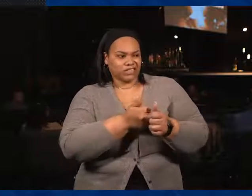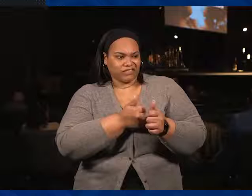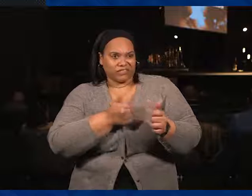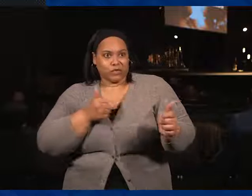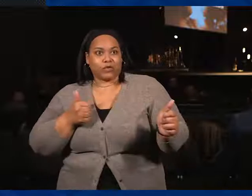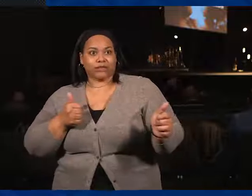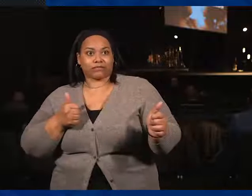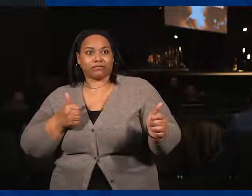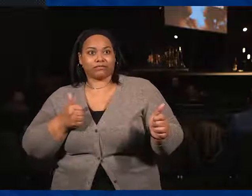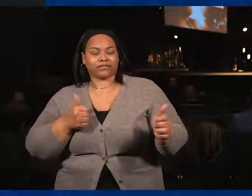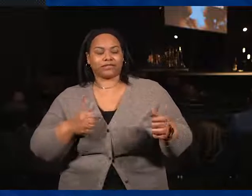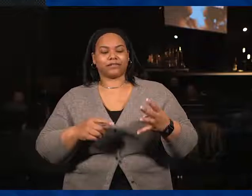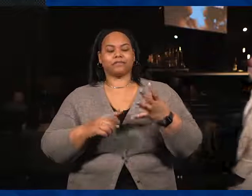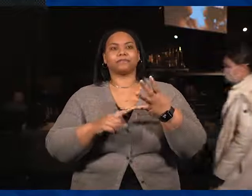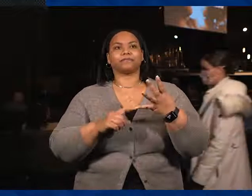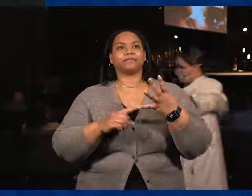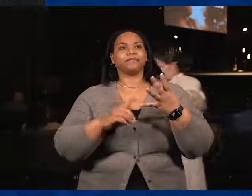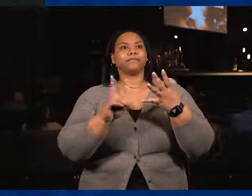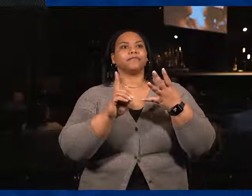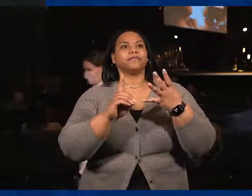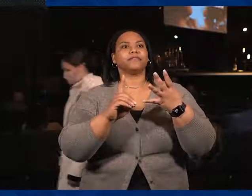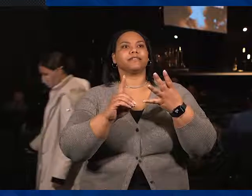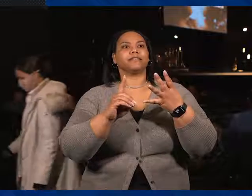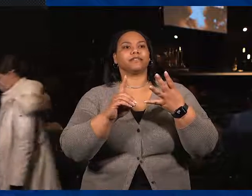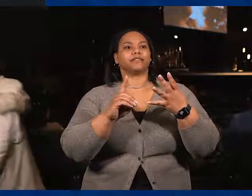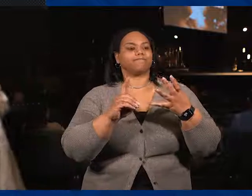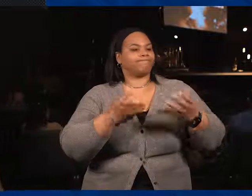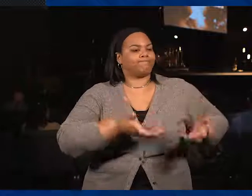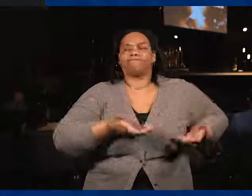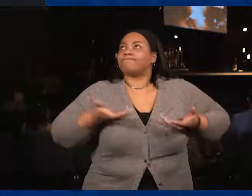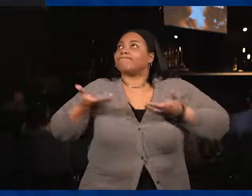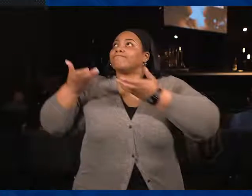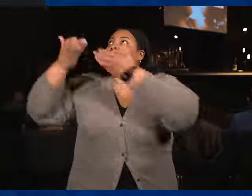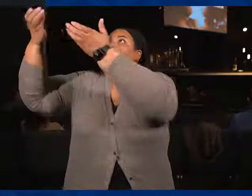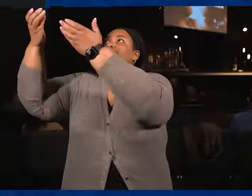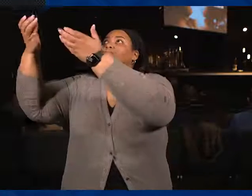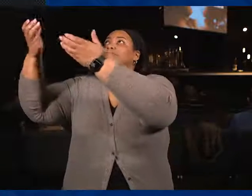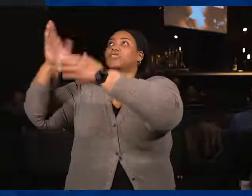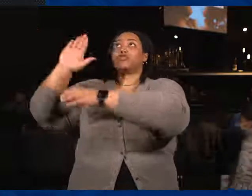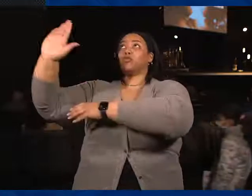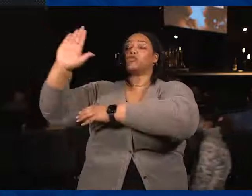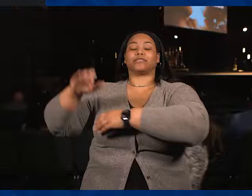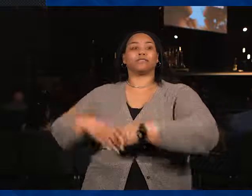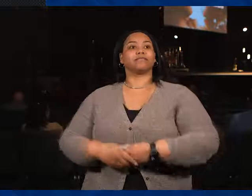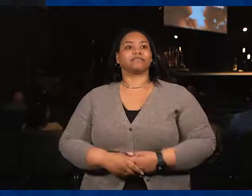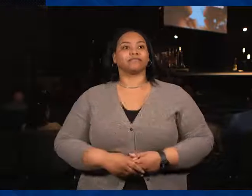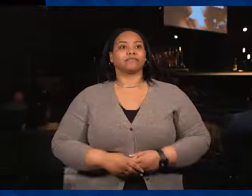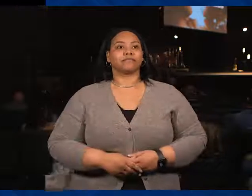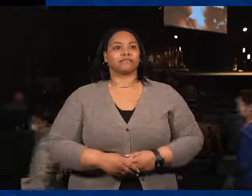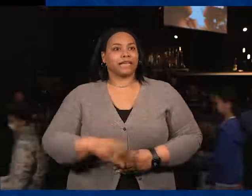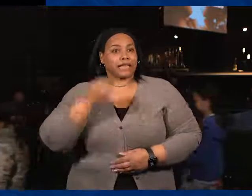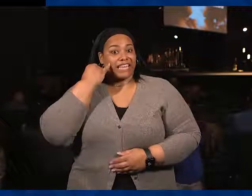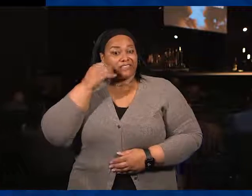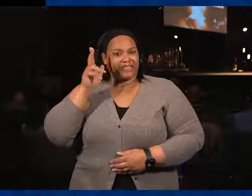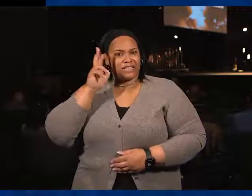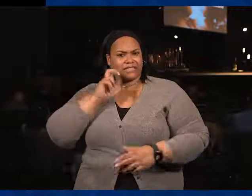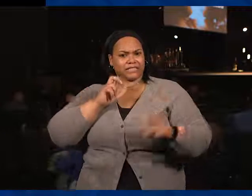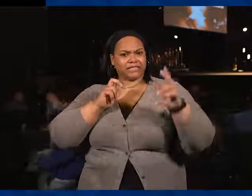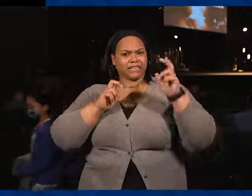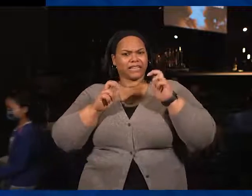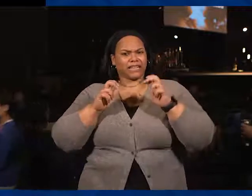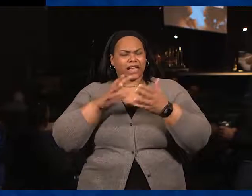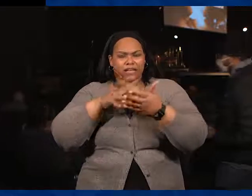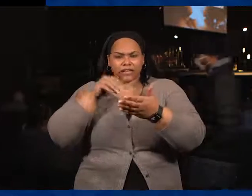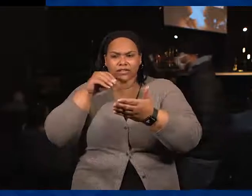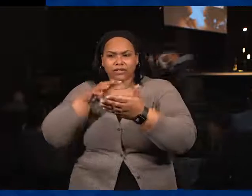Or D, you can give it to God. And listen, if you've been listening and learning in life, and even